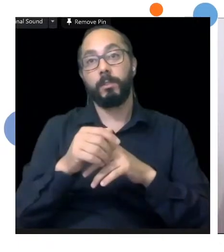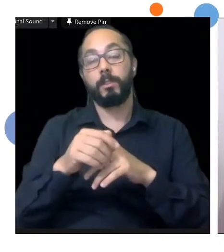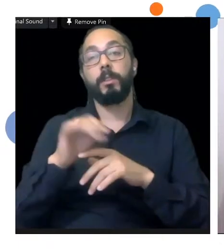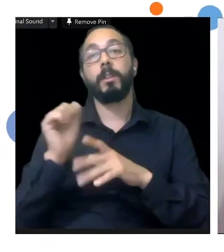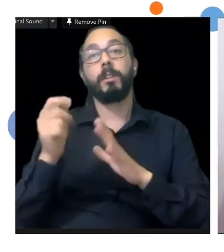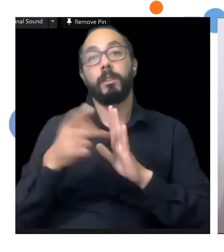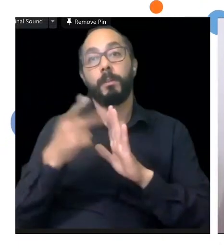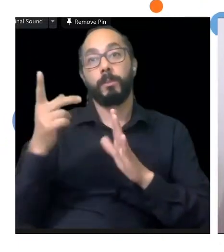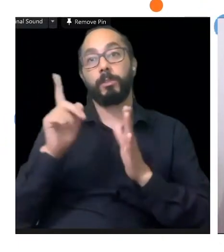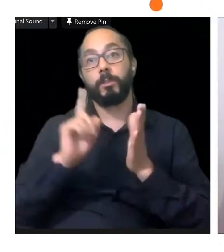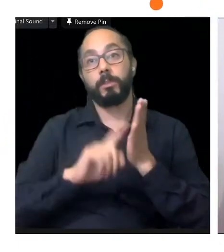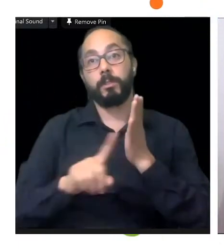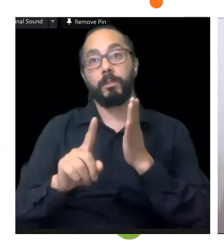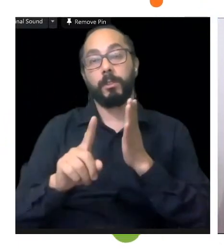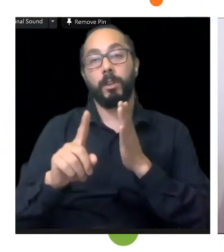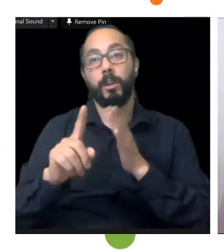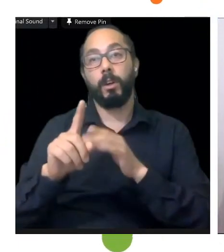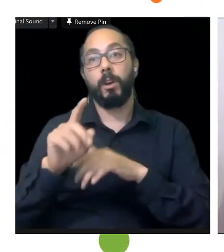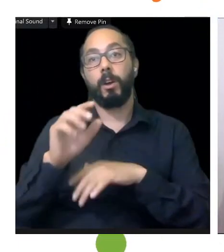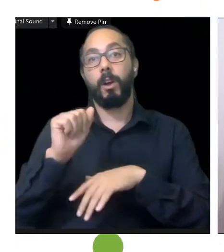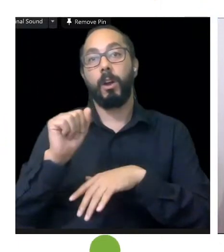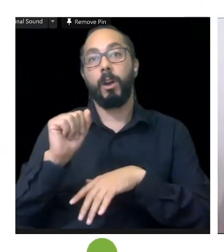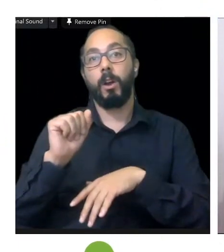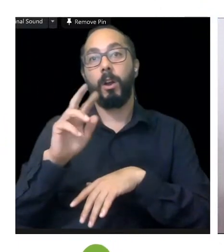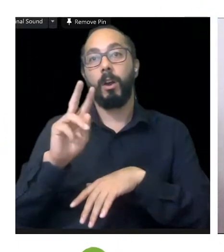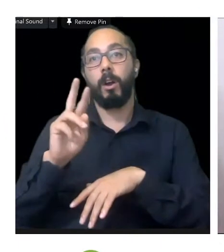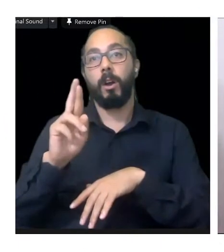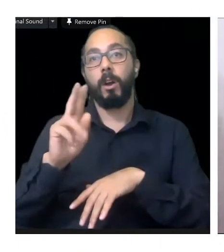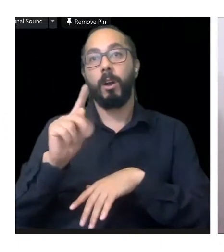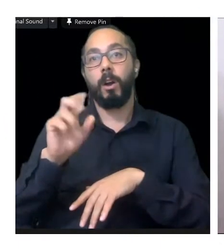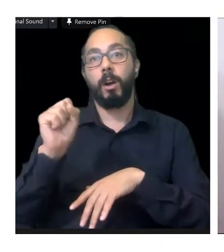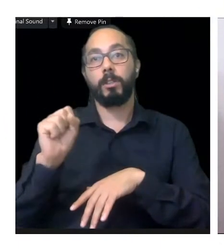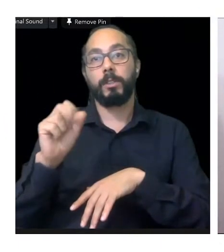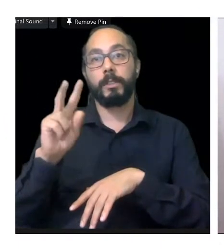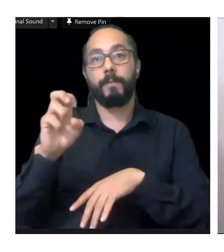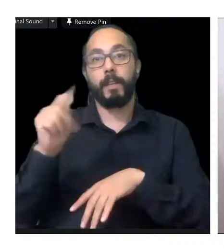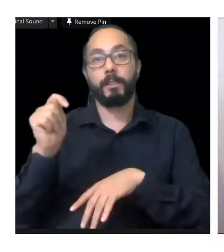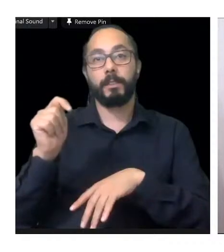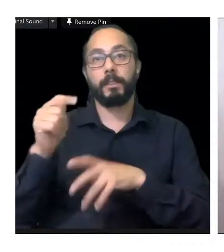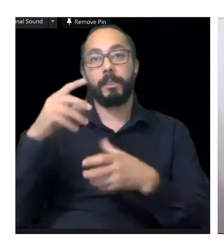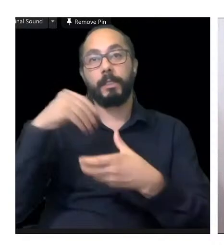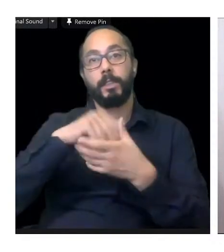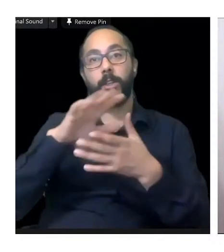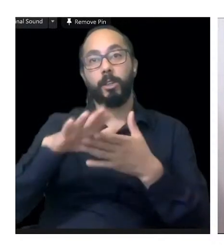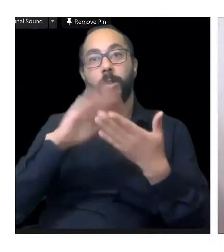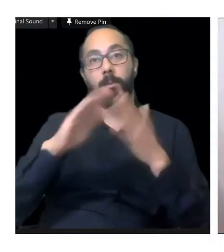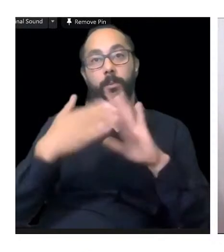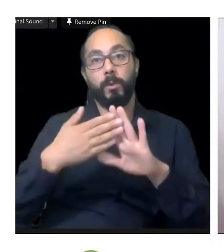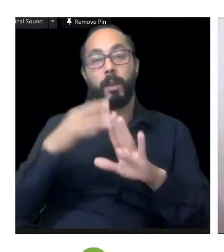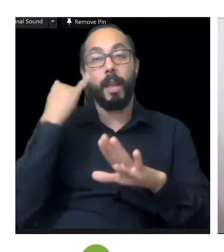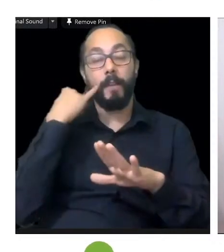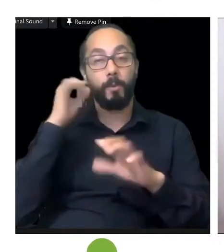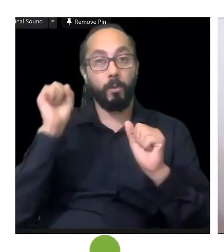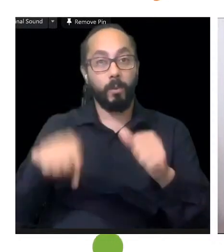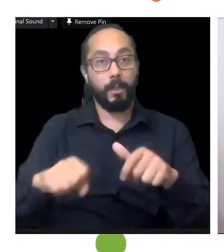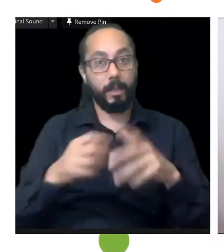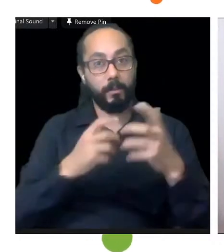see that ArtsVest is available in your community as well. That's one that'll offer you some matching funds if you're eligible and it's